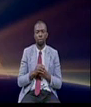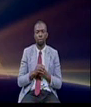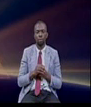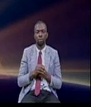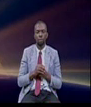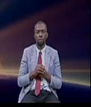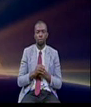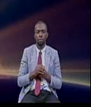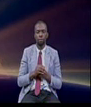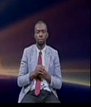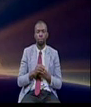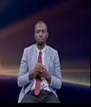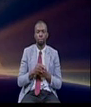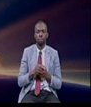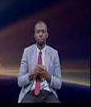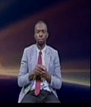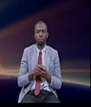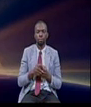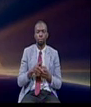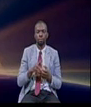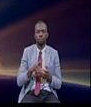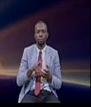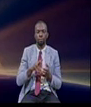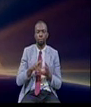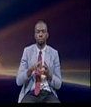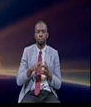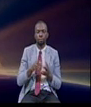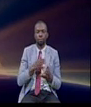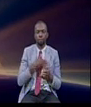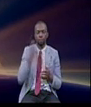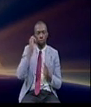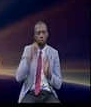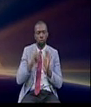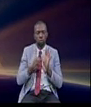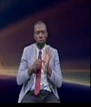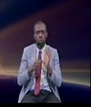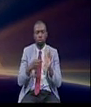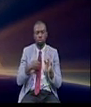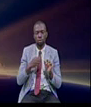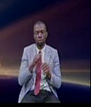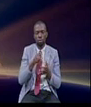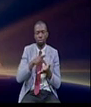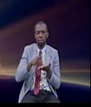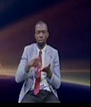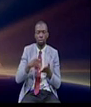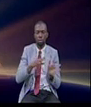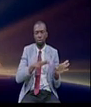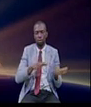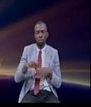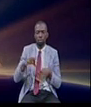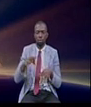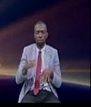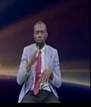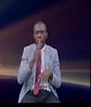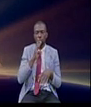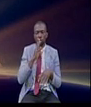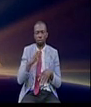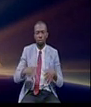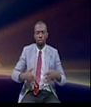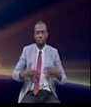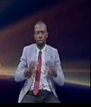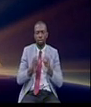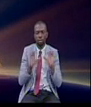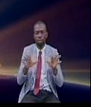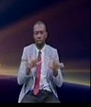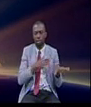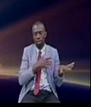Revelation 22. And he showed me a pure river of water of life, clear as crystal, proceeding out of the